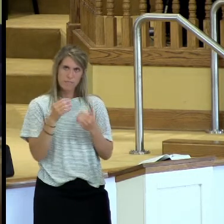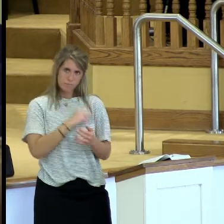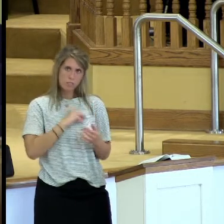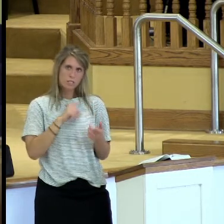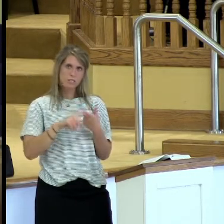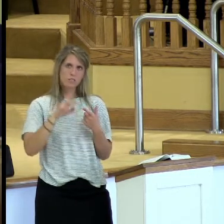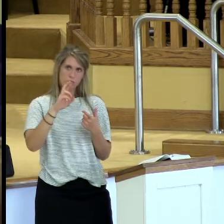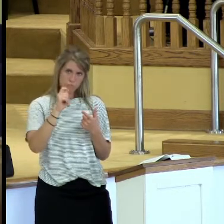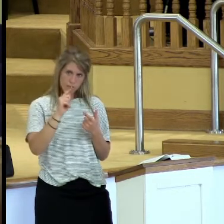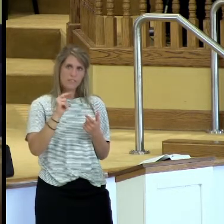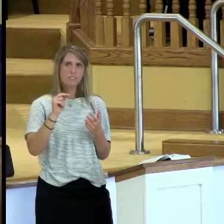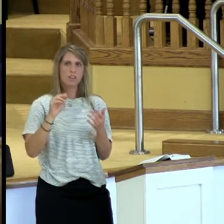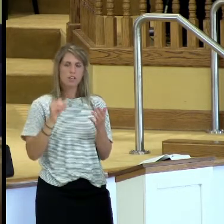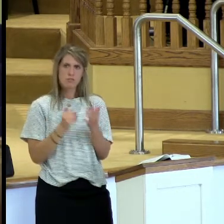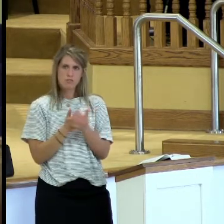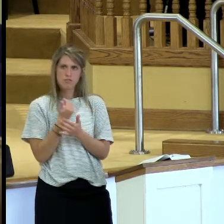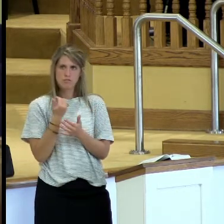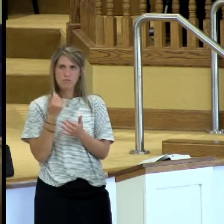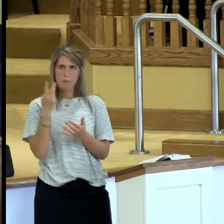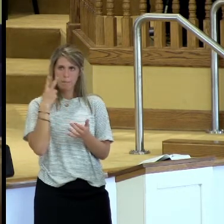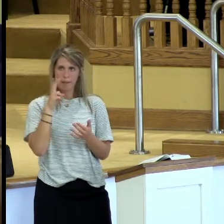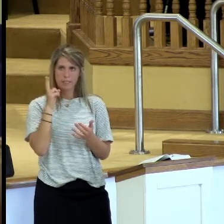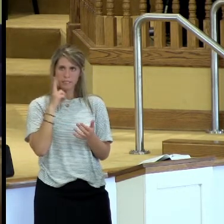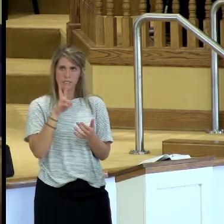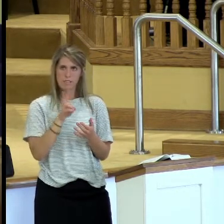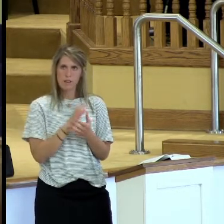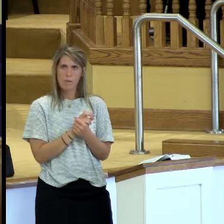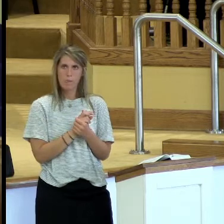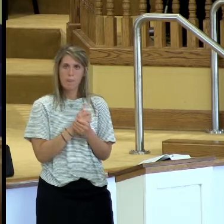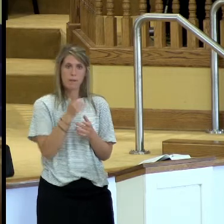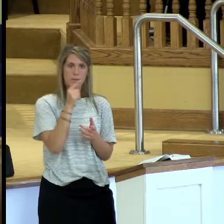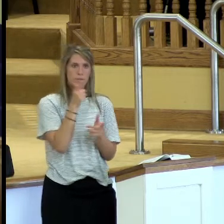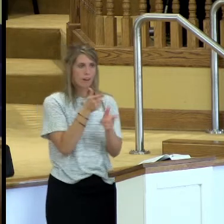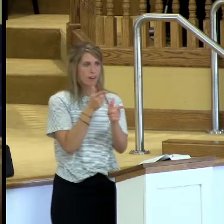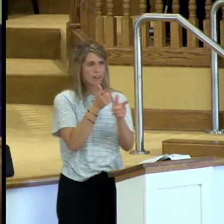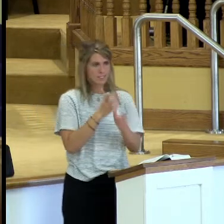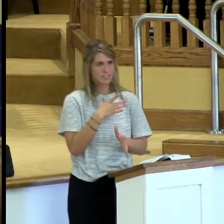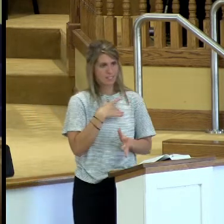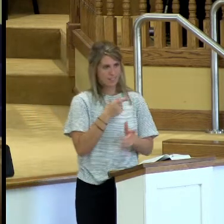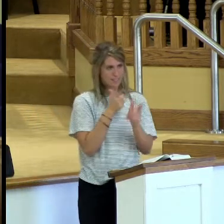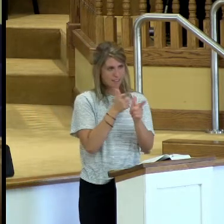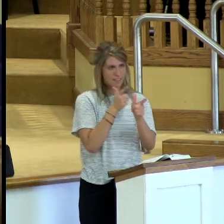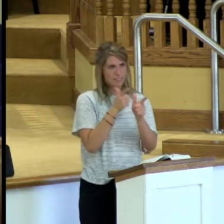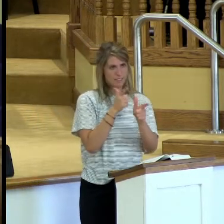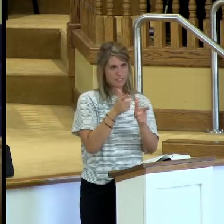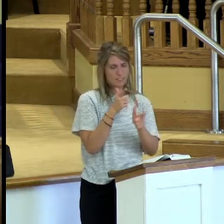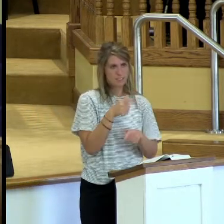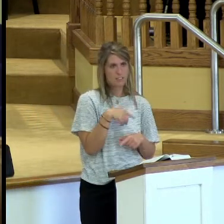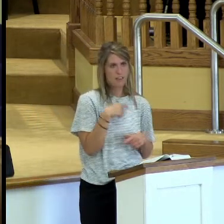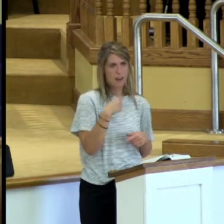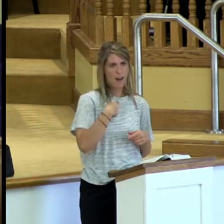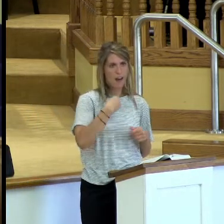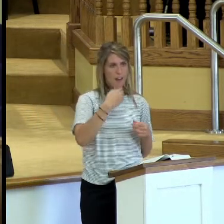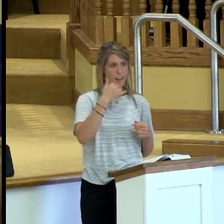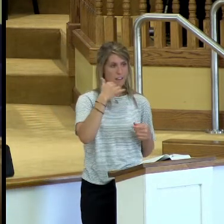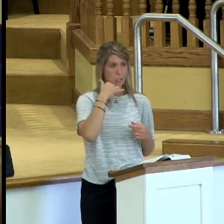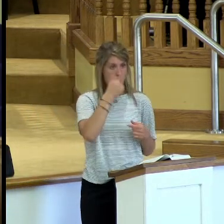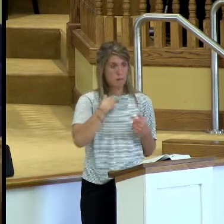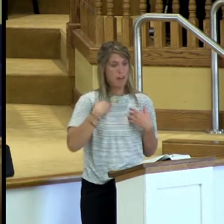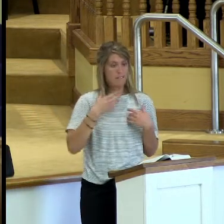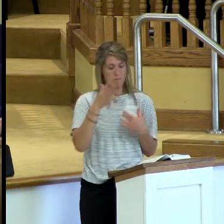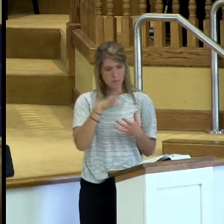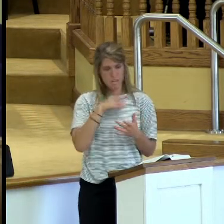Mexico, which if anyone here is hunters, anyone here a hunter? Give me a call. I've got a guided elk